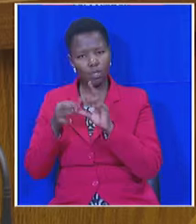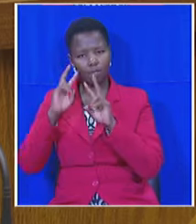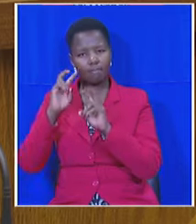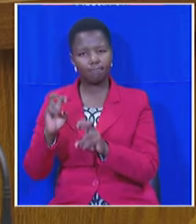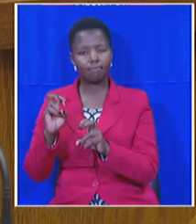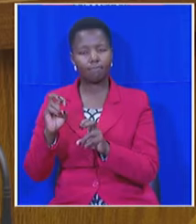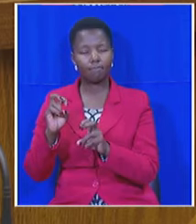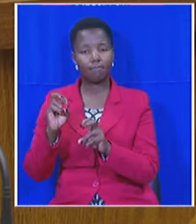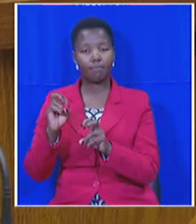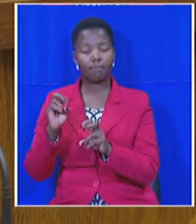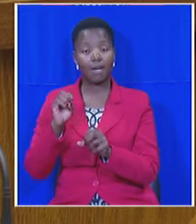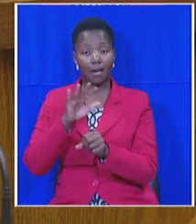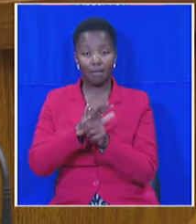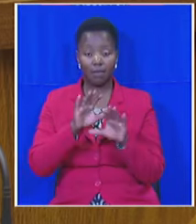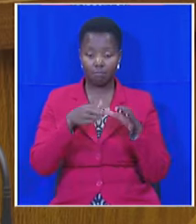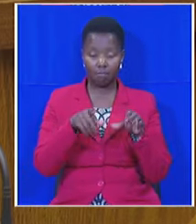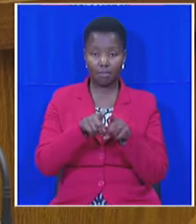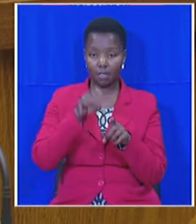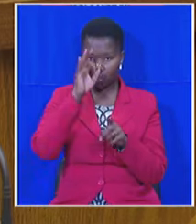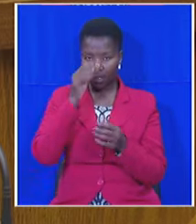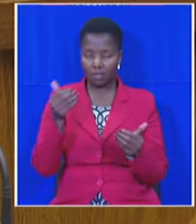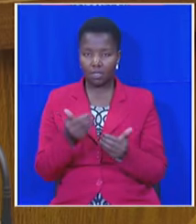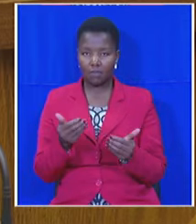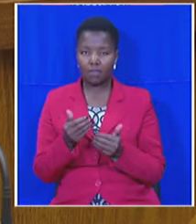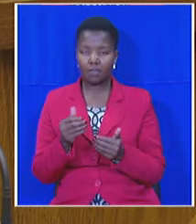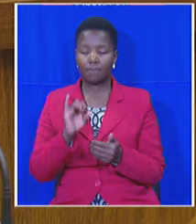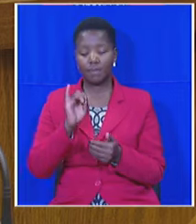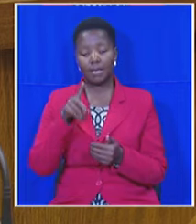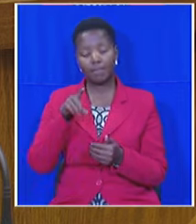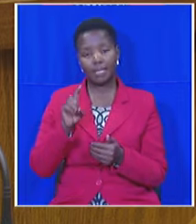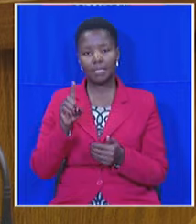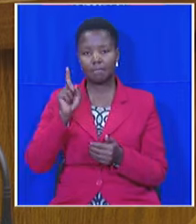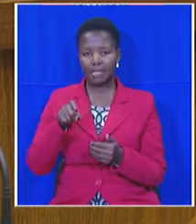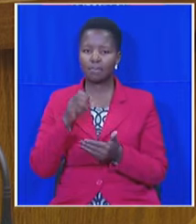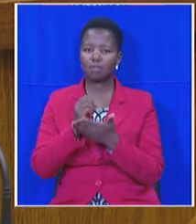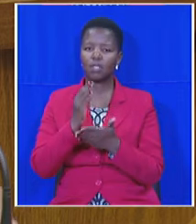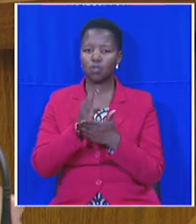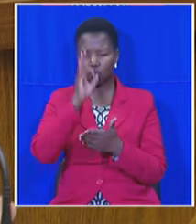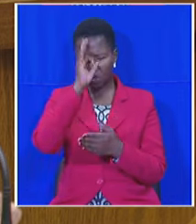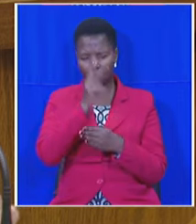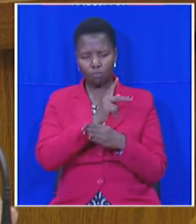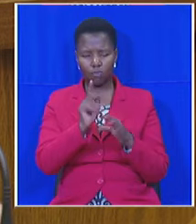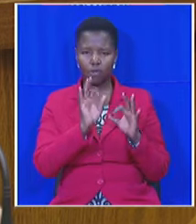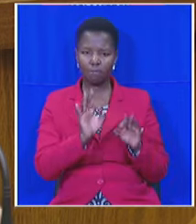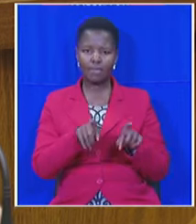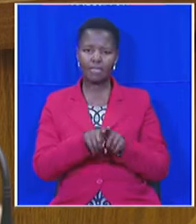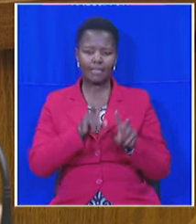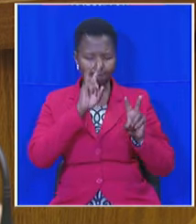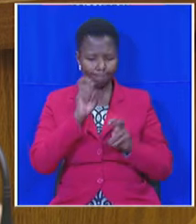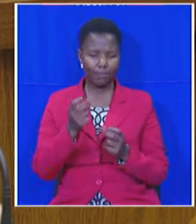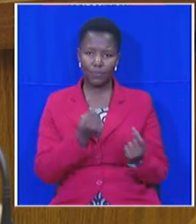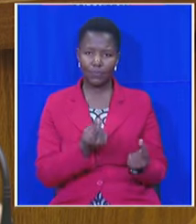Directorate. The IPID plays important role in the professionalizing of the SAPS through conducting investigations and